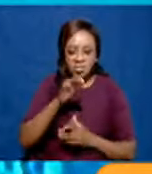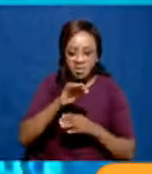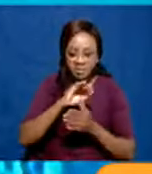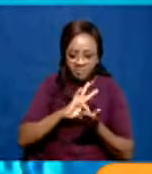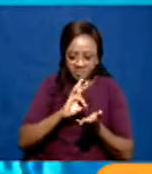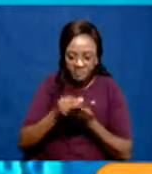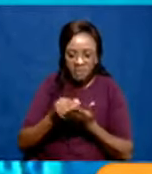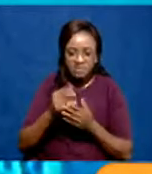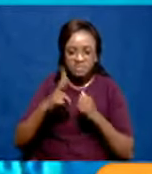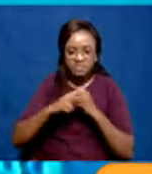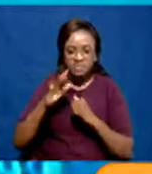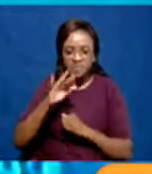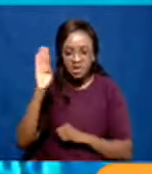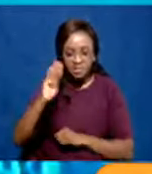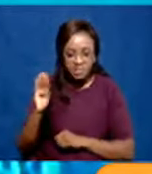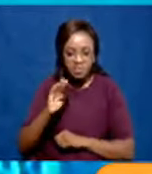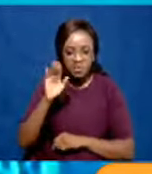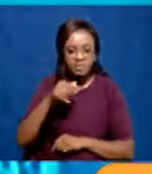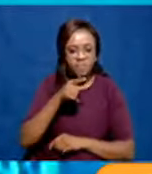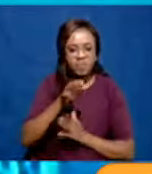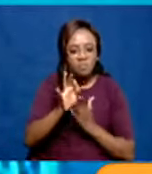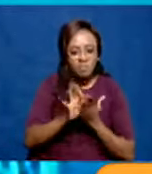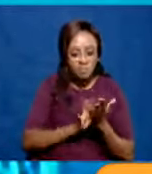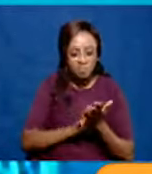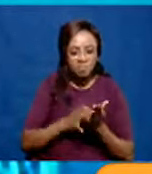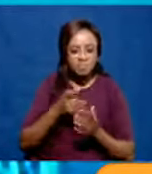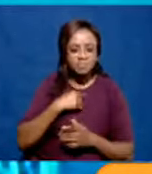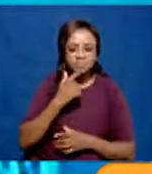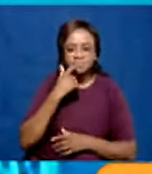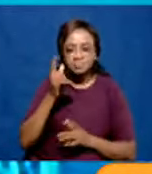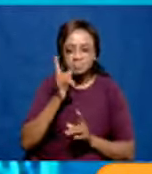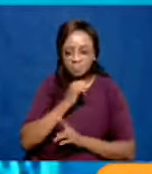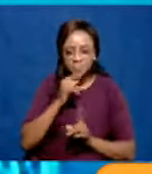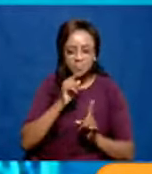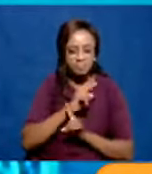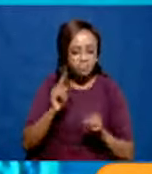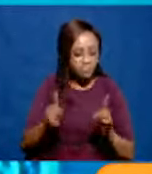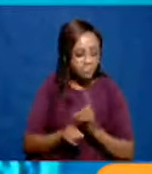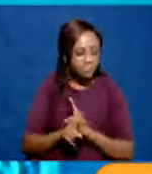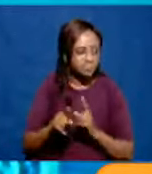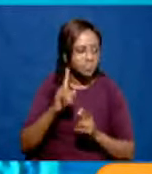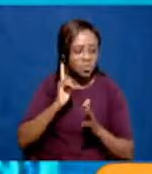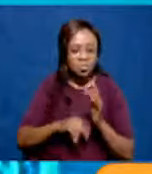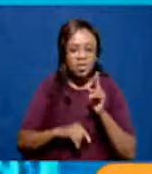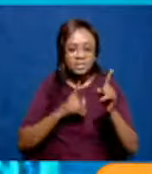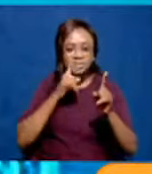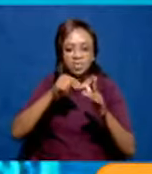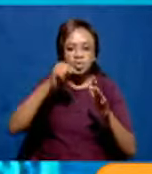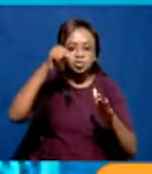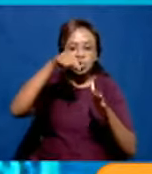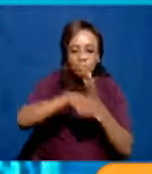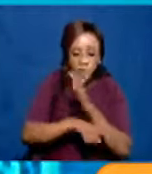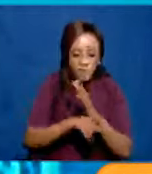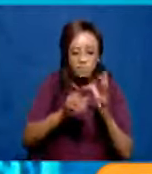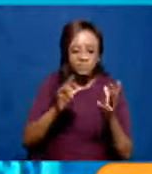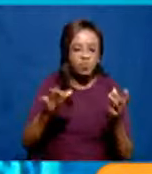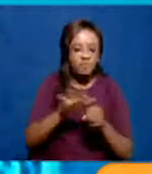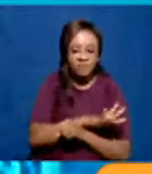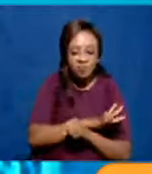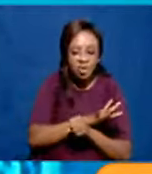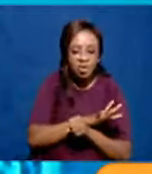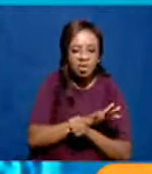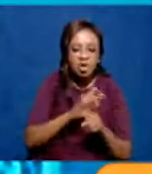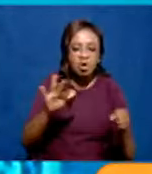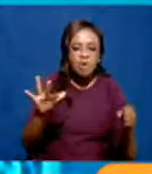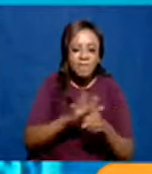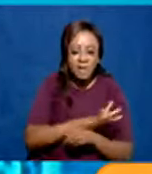additional 75 billion shillings. And I've told you the entire spectrum of healthcare, what he calls comprehensive. I don't know what he's calling comprehensive